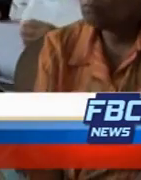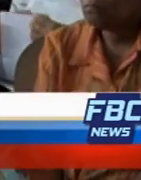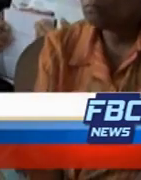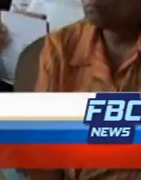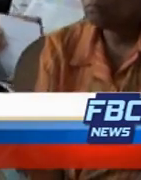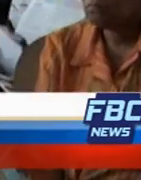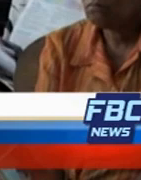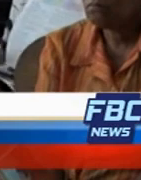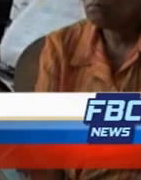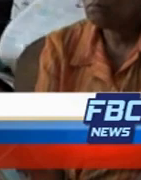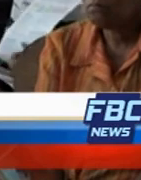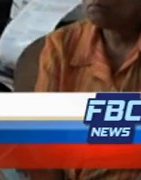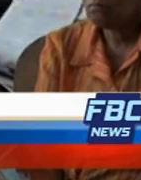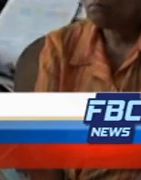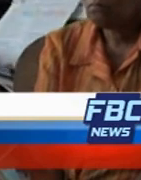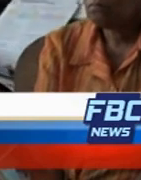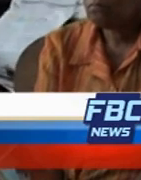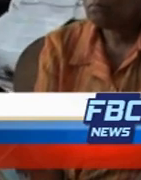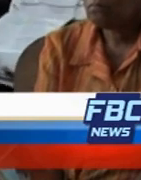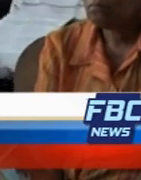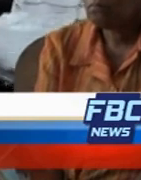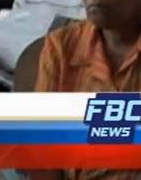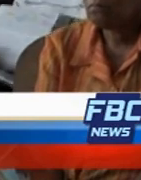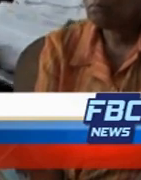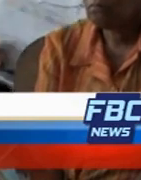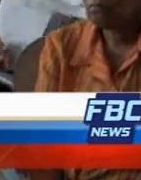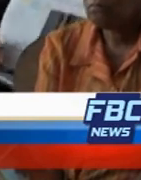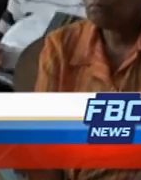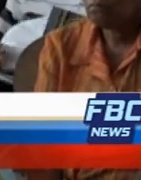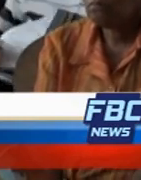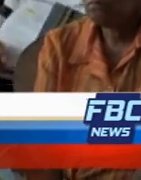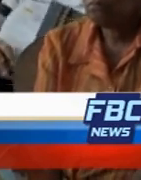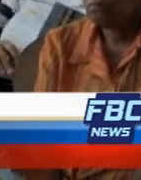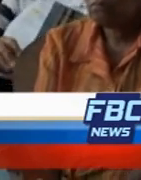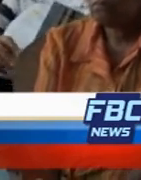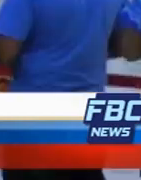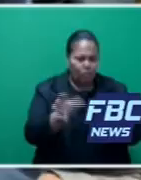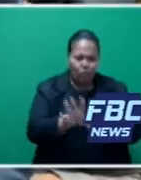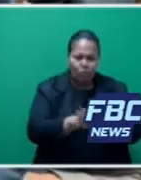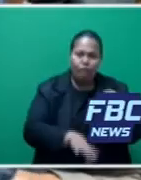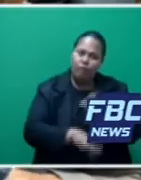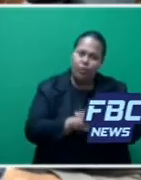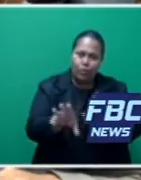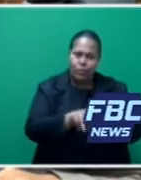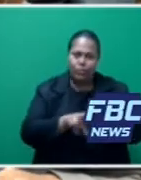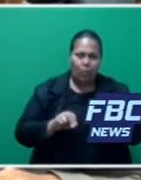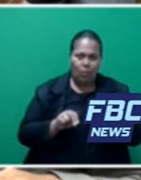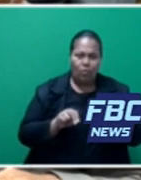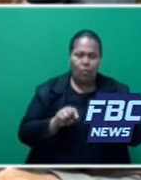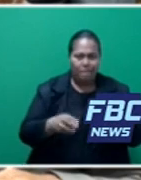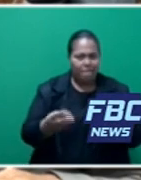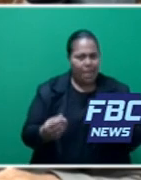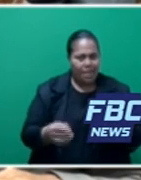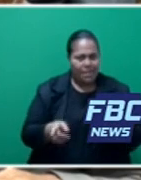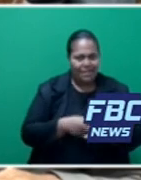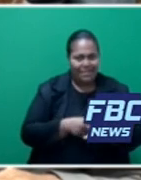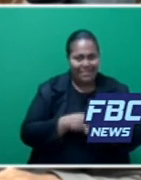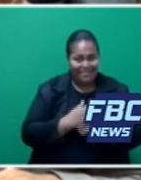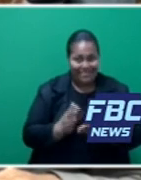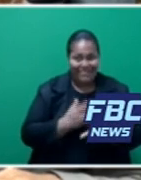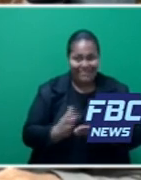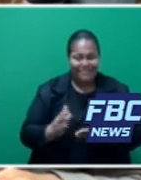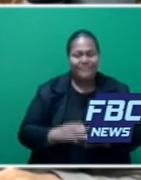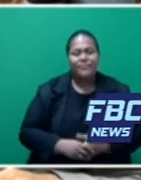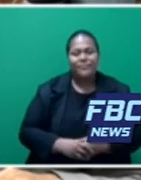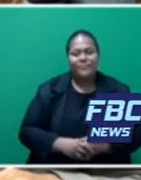59,571 members have had no transactions in their account for over 10 years or more. In light of this, Mr. Speaker, sir, the